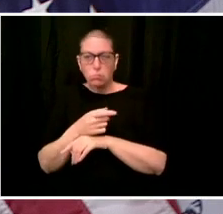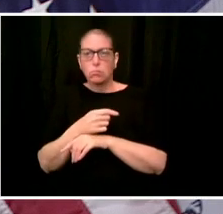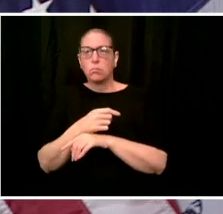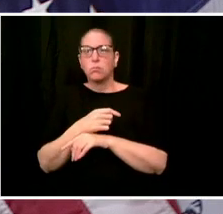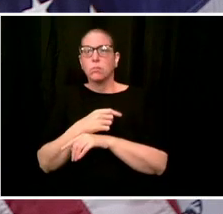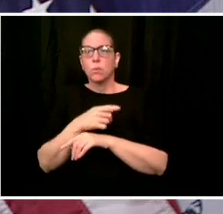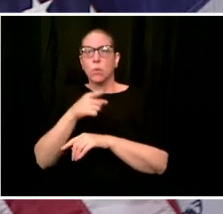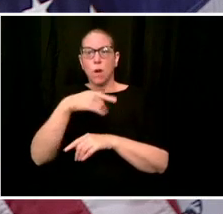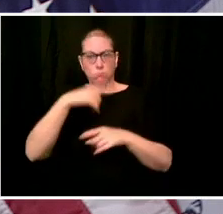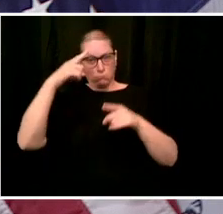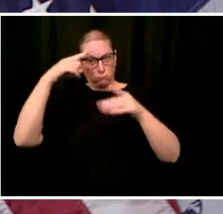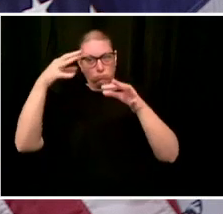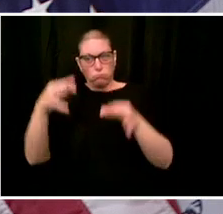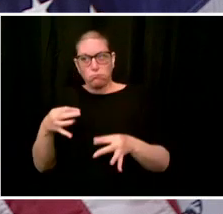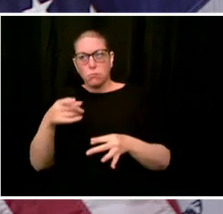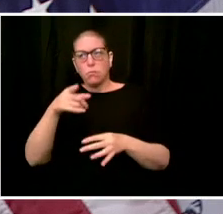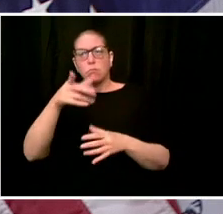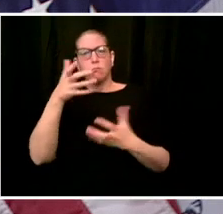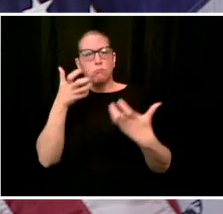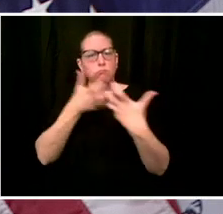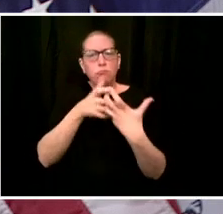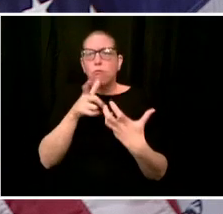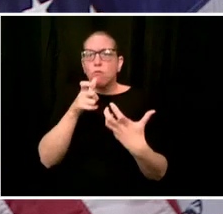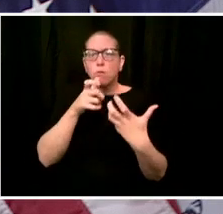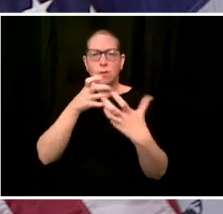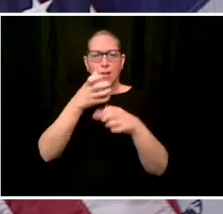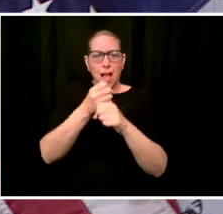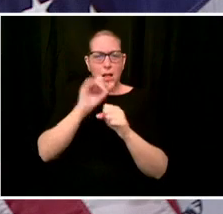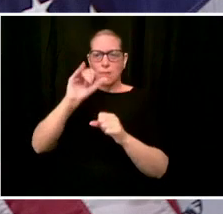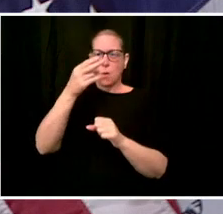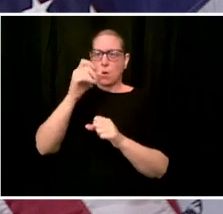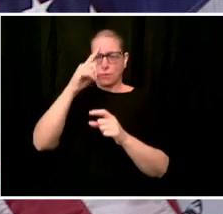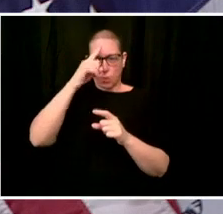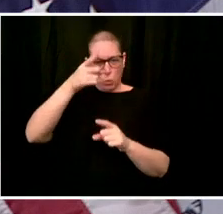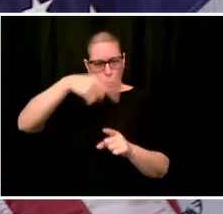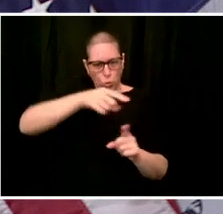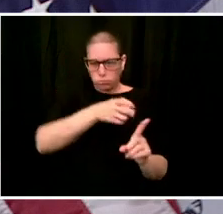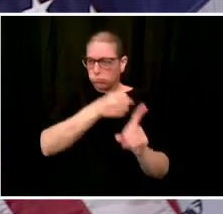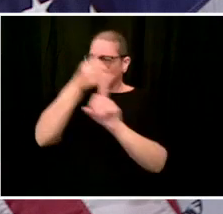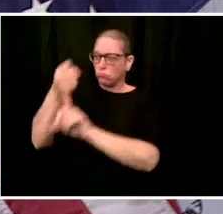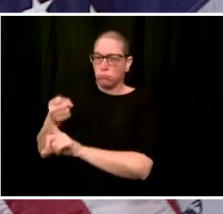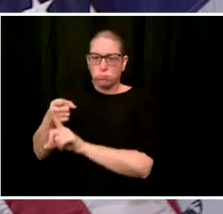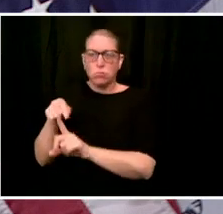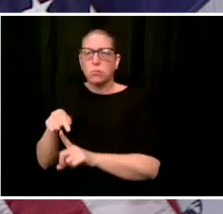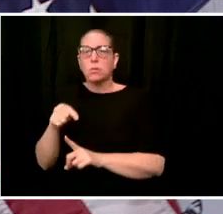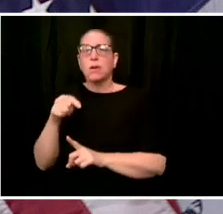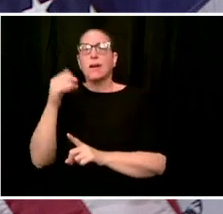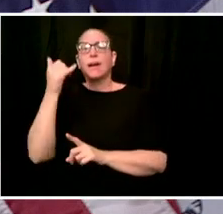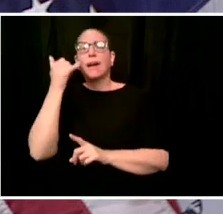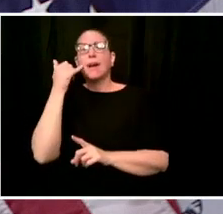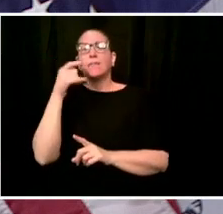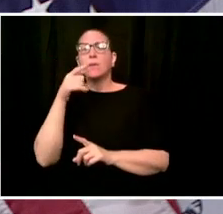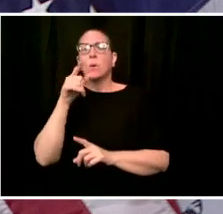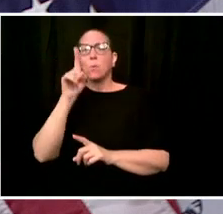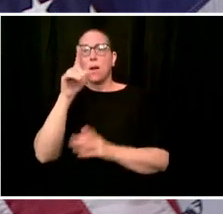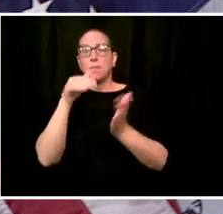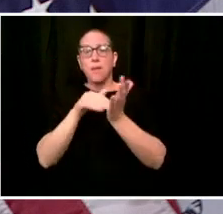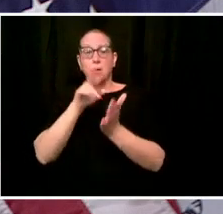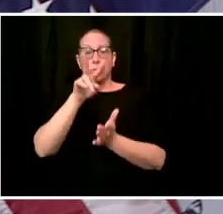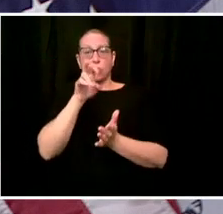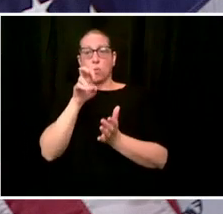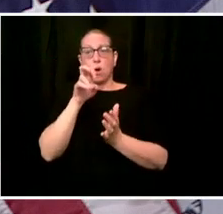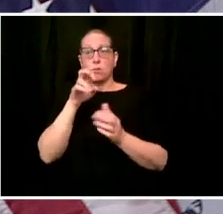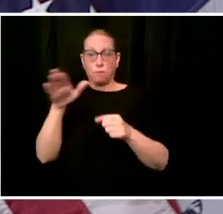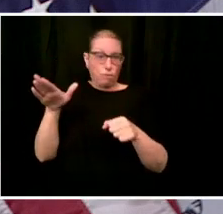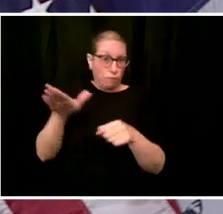one? And is there a way to expand that if more people want one than 1,200? Yeah,